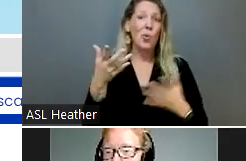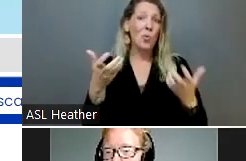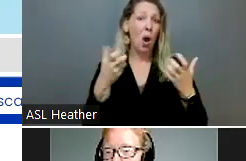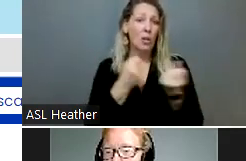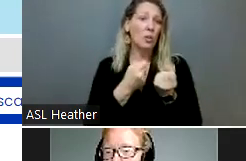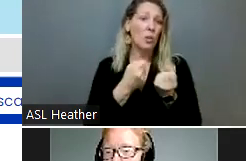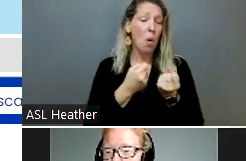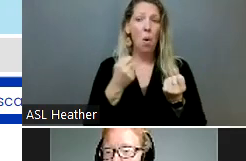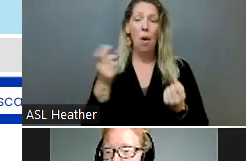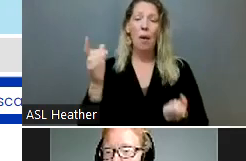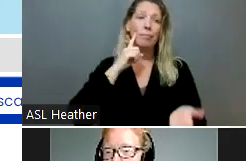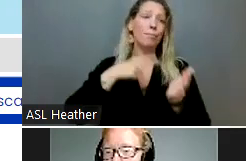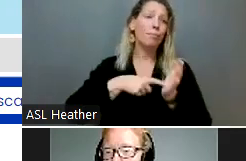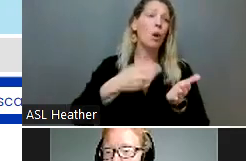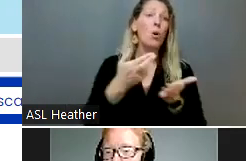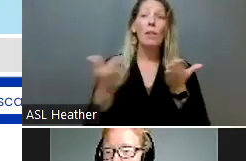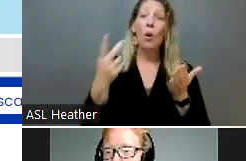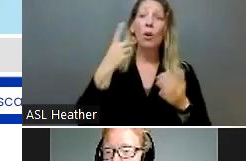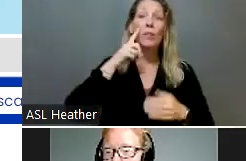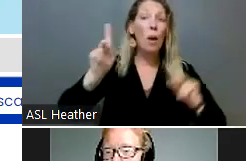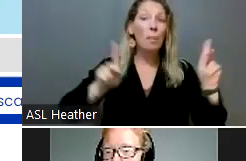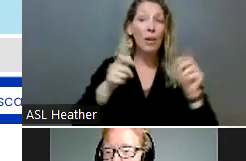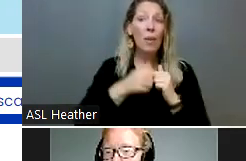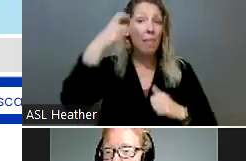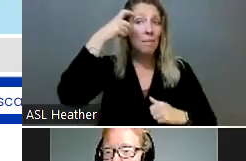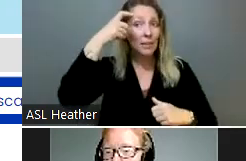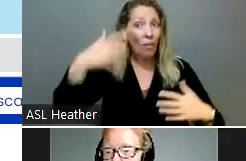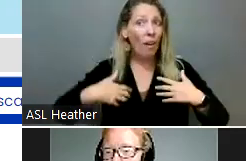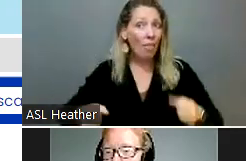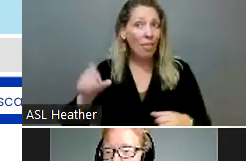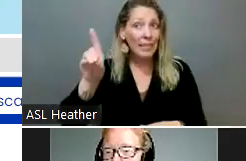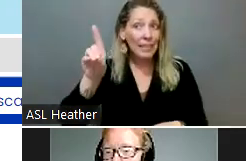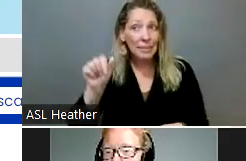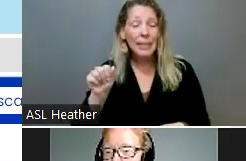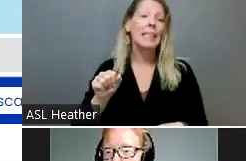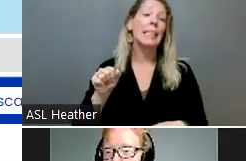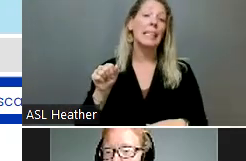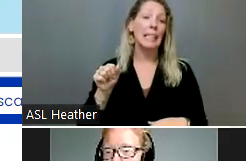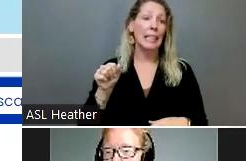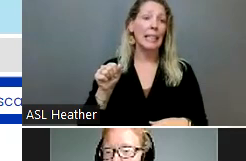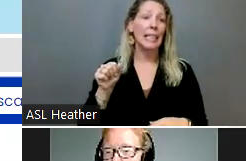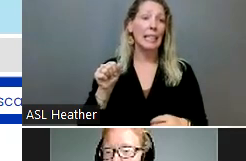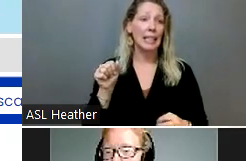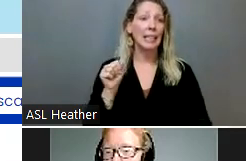So maybe you want to look for resources for folks with mental health disabilities. I'm going to say search.